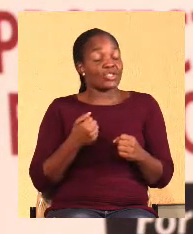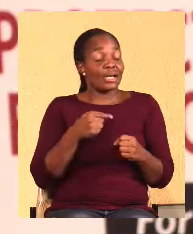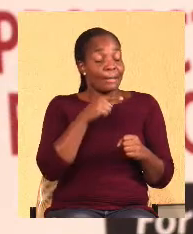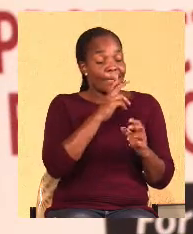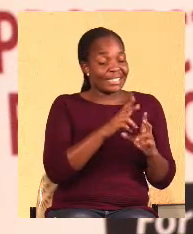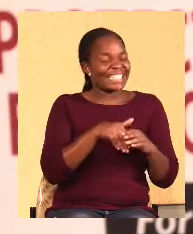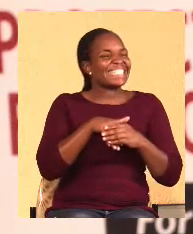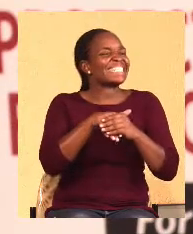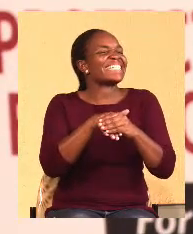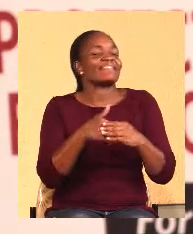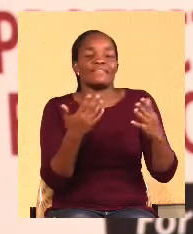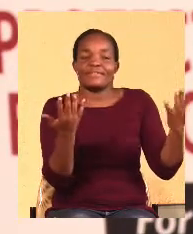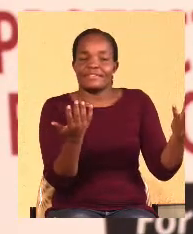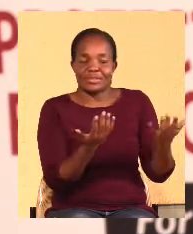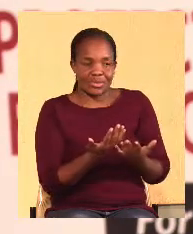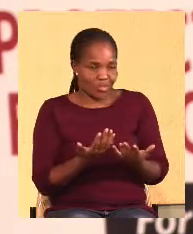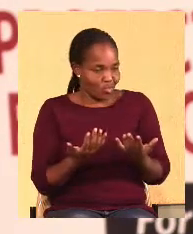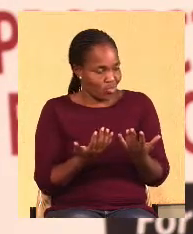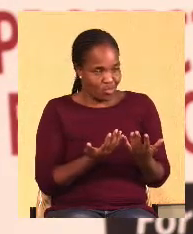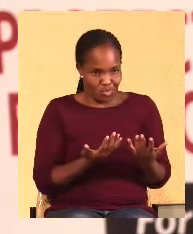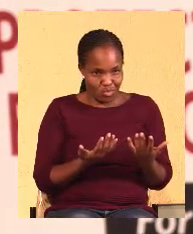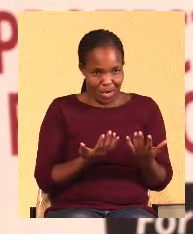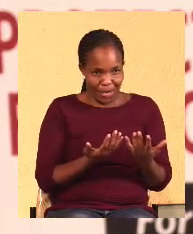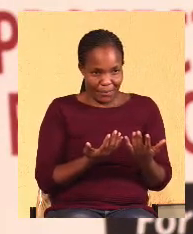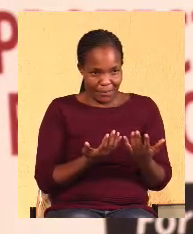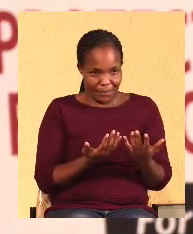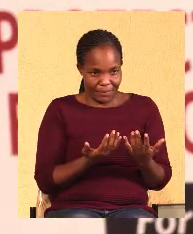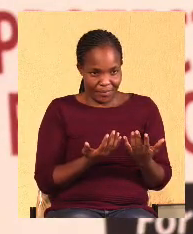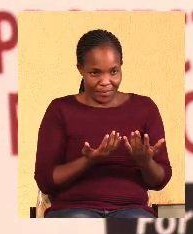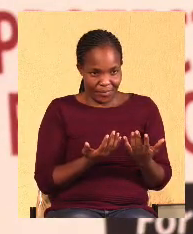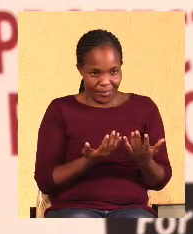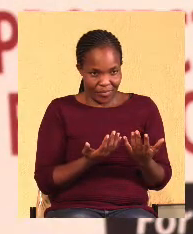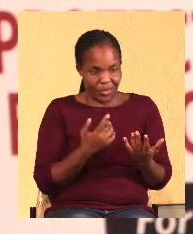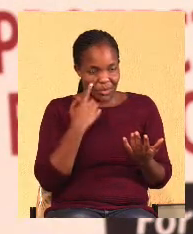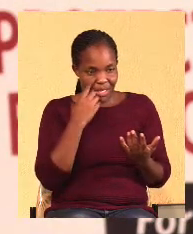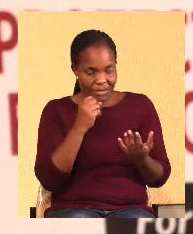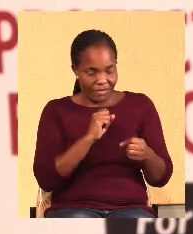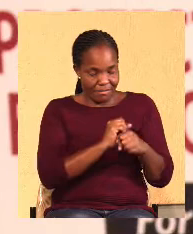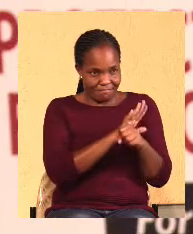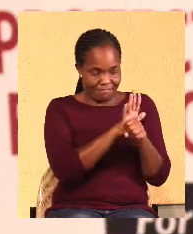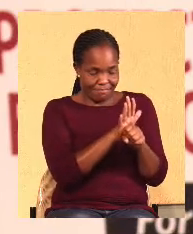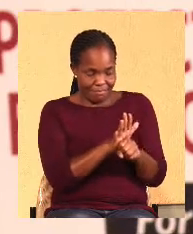all residents within a location reporting community transmission of COVID-19 cases